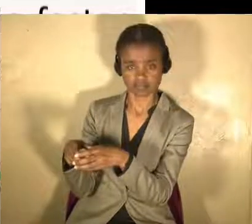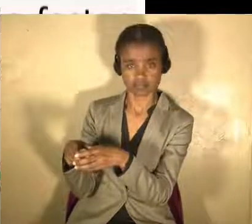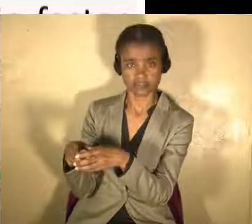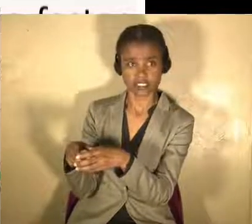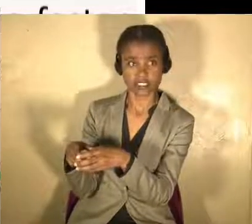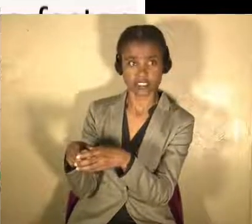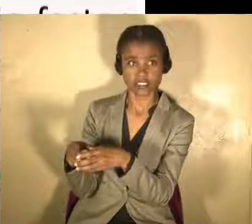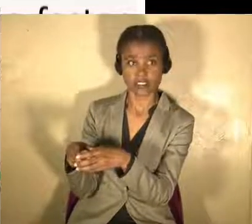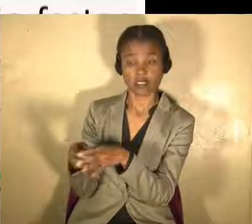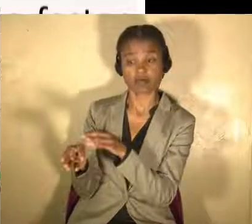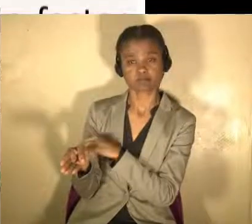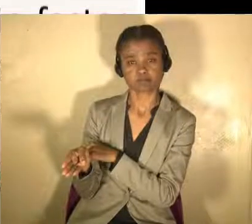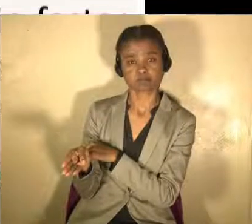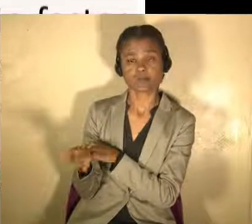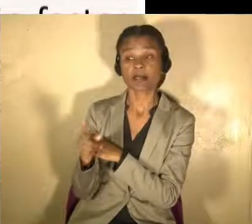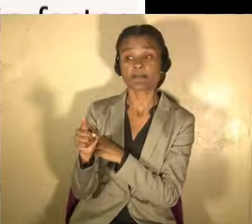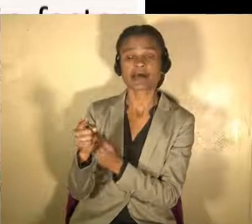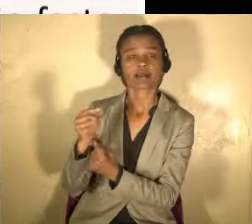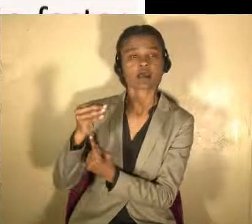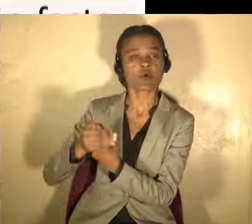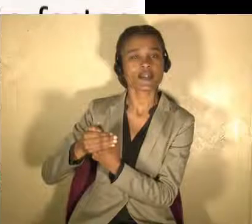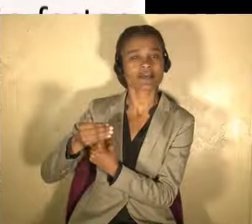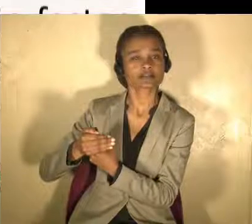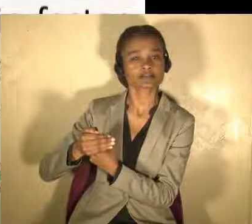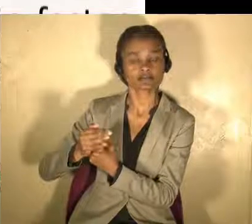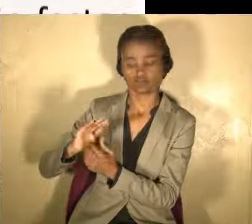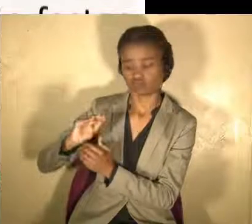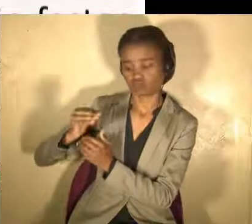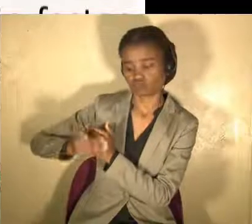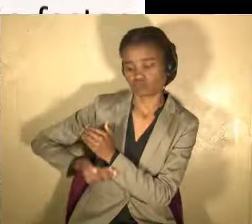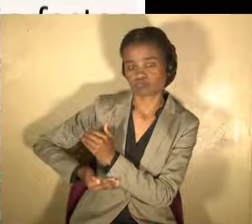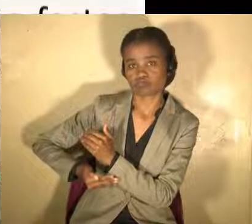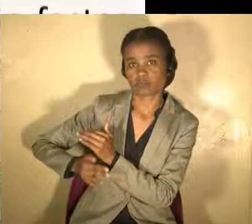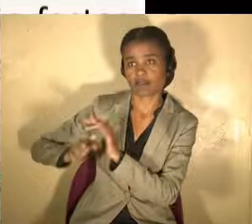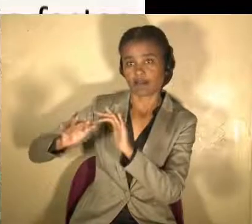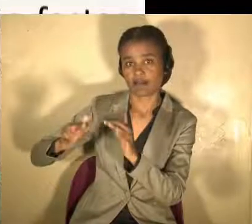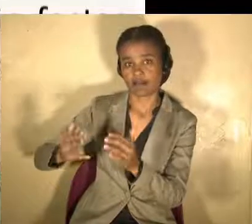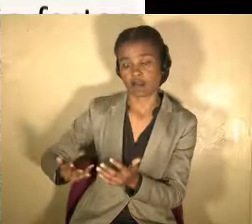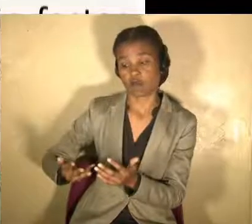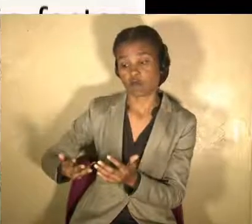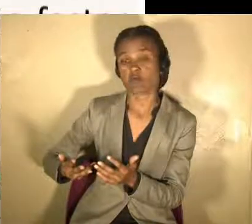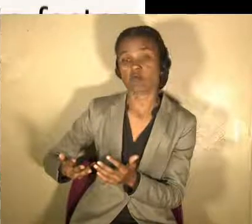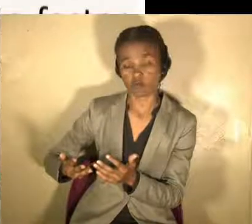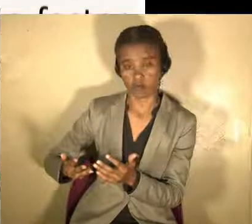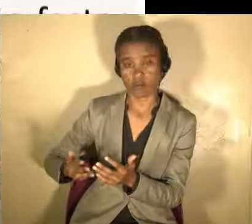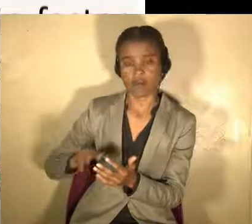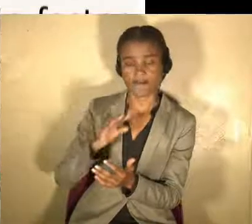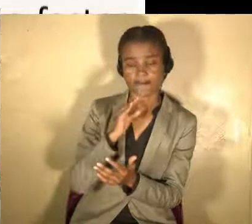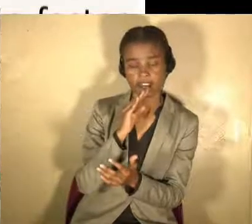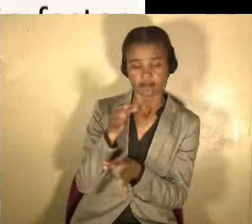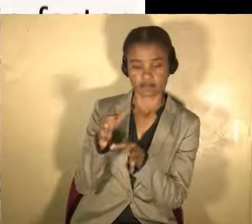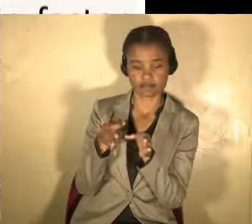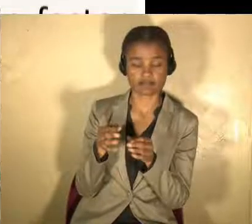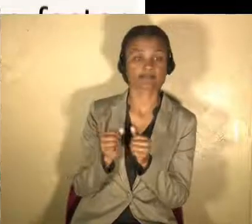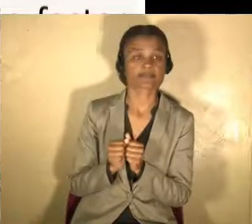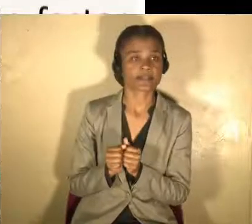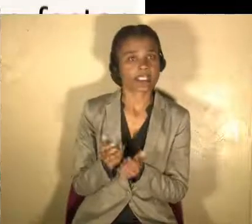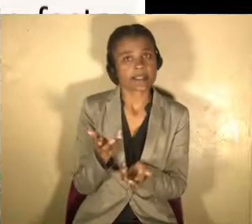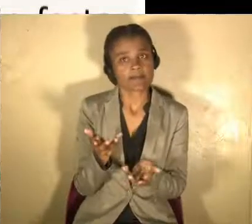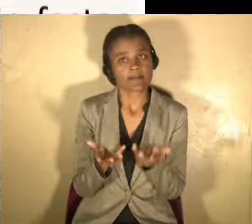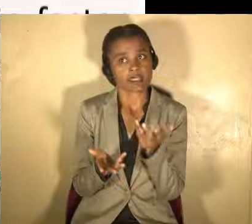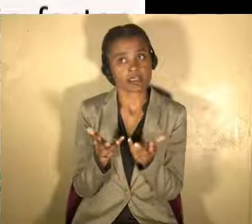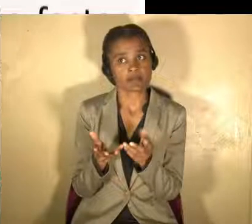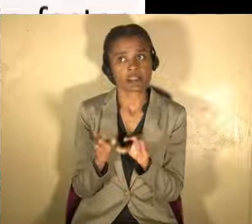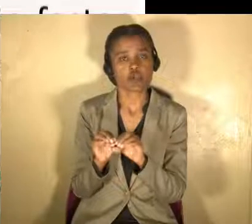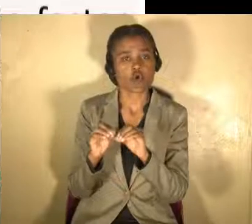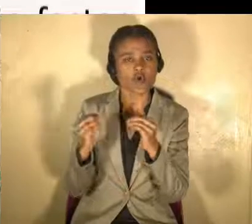by protecting them in such a way that such organizations that render or that would like to provide cluster